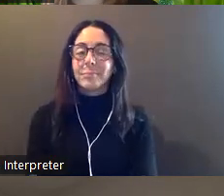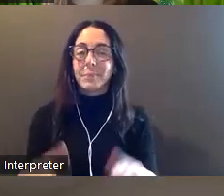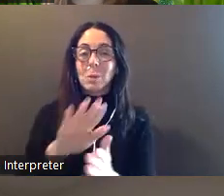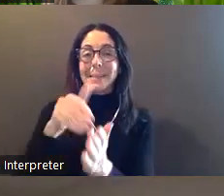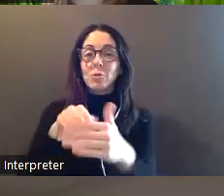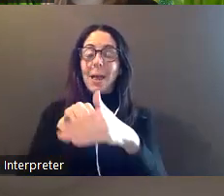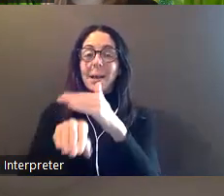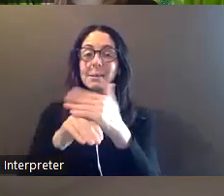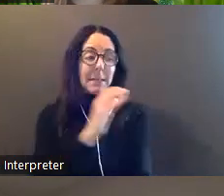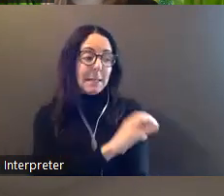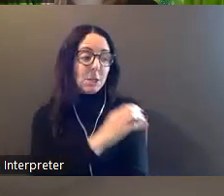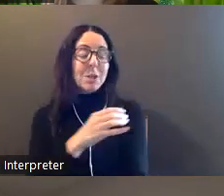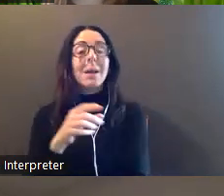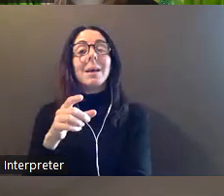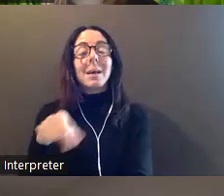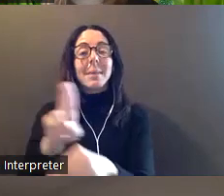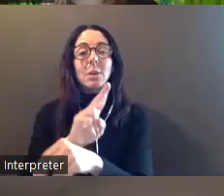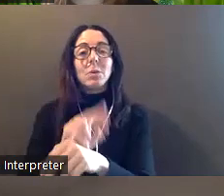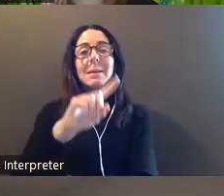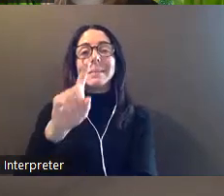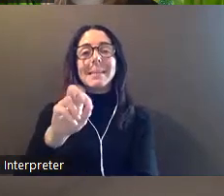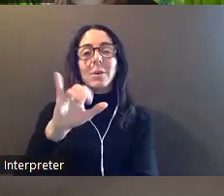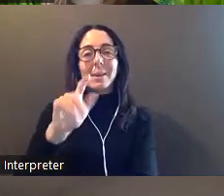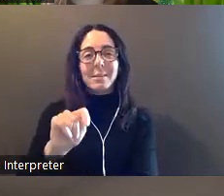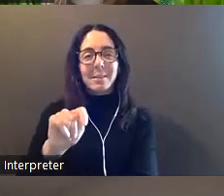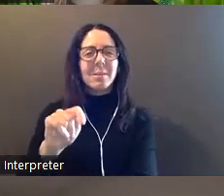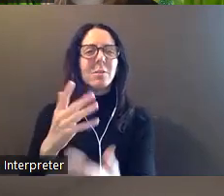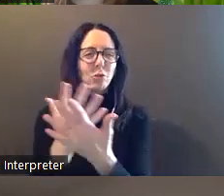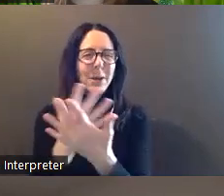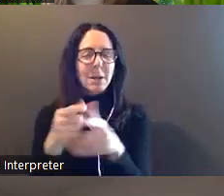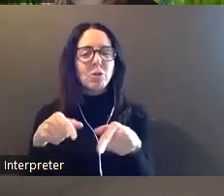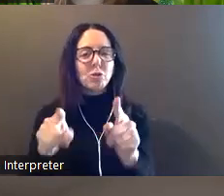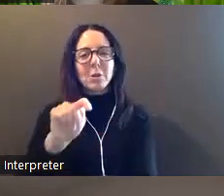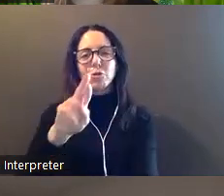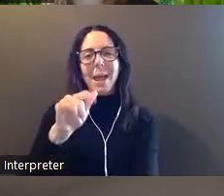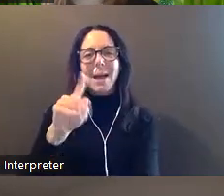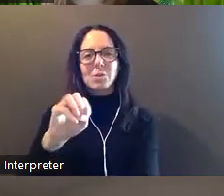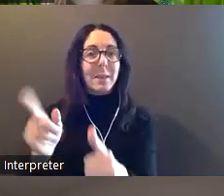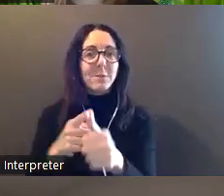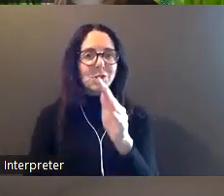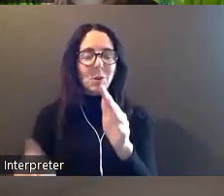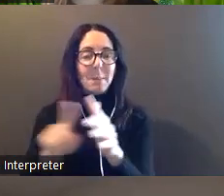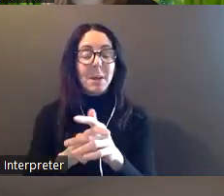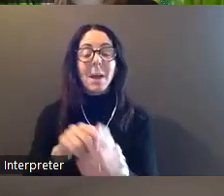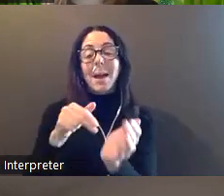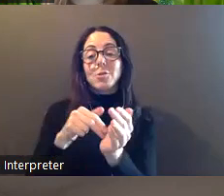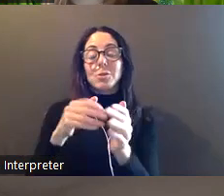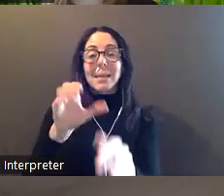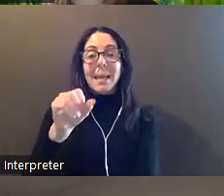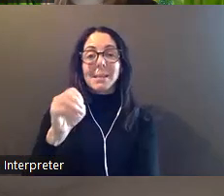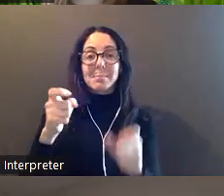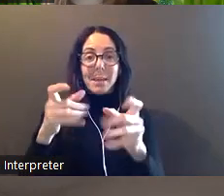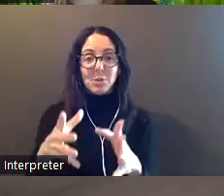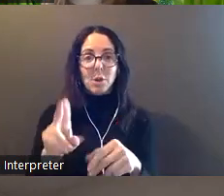access clinicians use the Zaret 4-question screener during triage, and our nurse case managers use the indicators